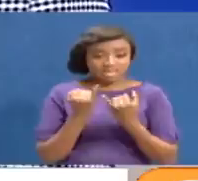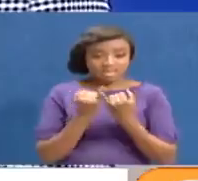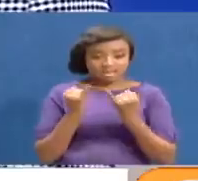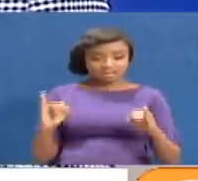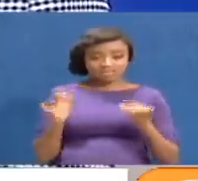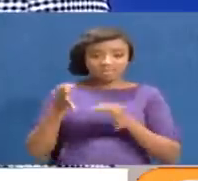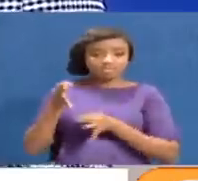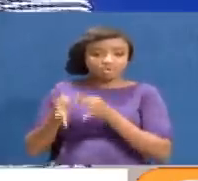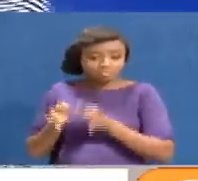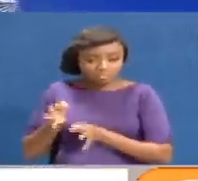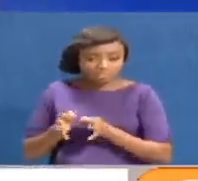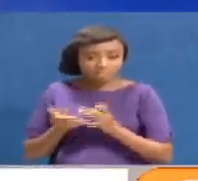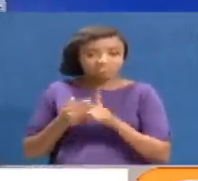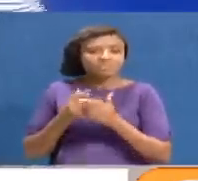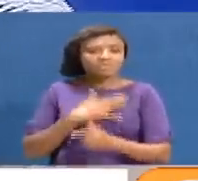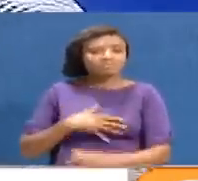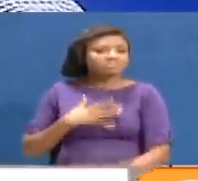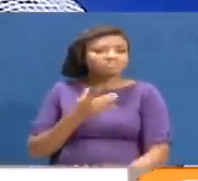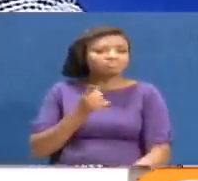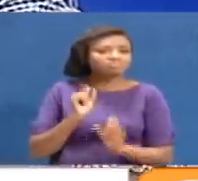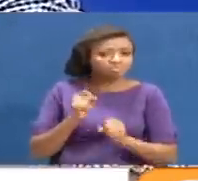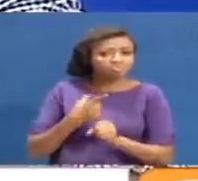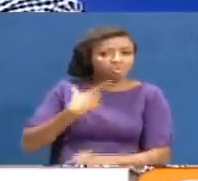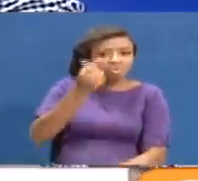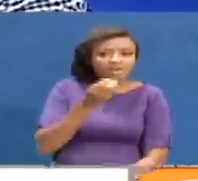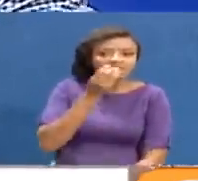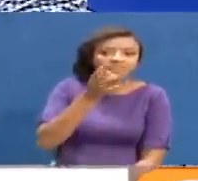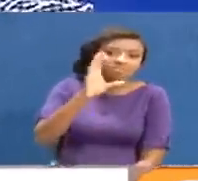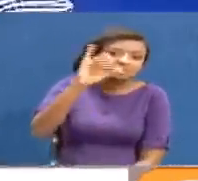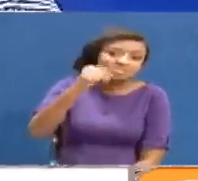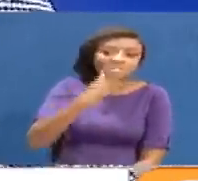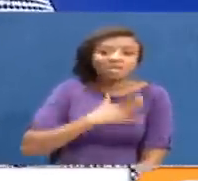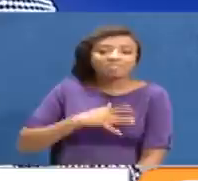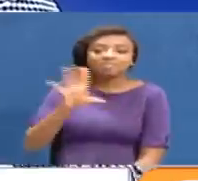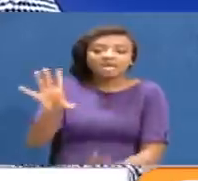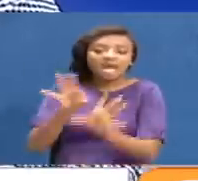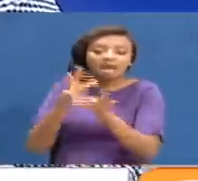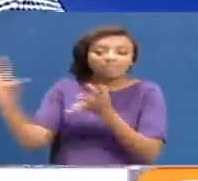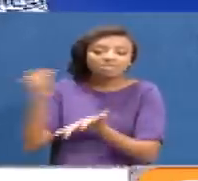be appointed, can you then go to the Chief Justice to say, can you appoint